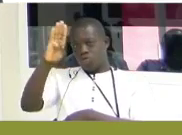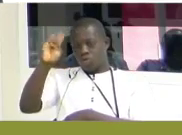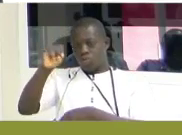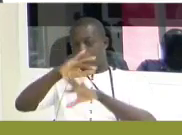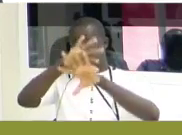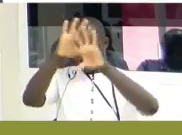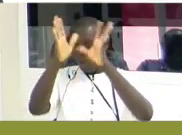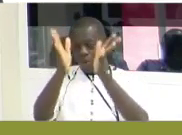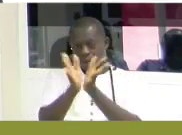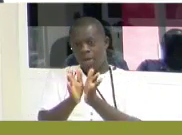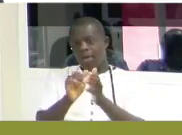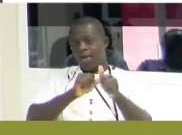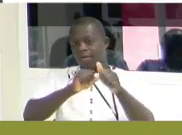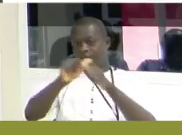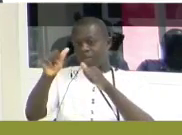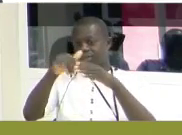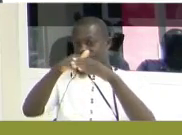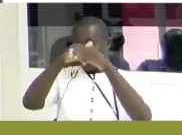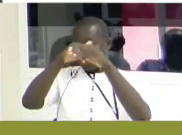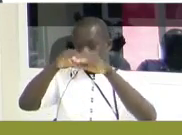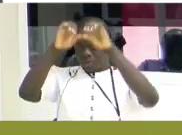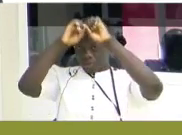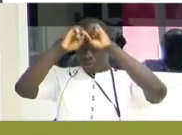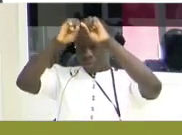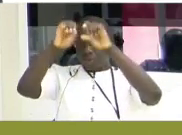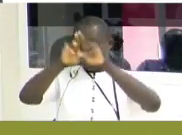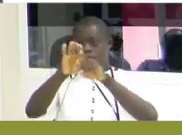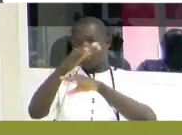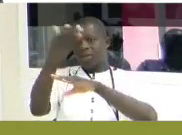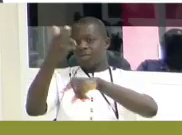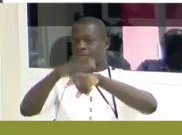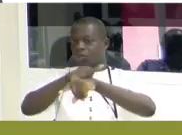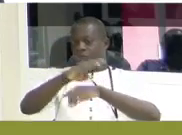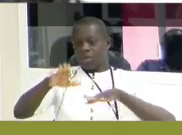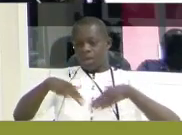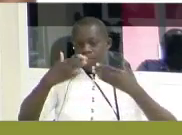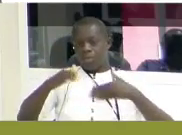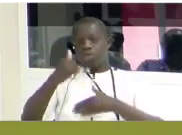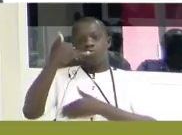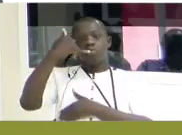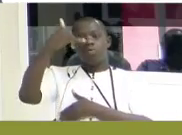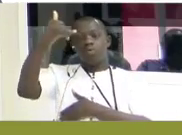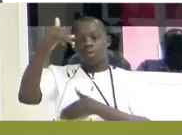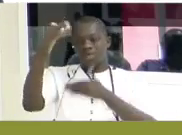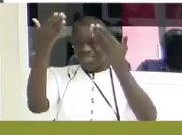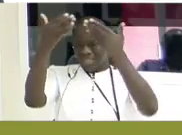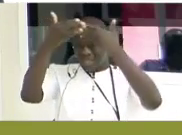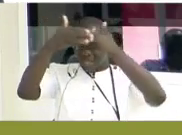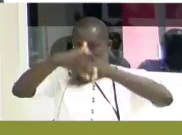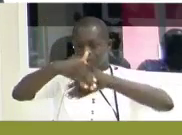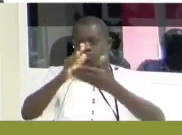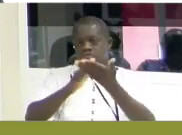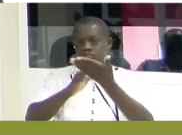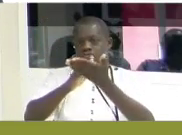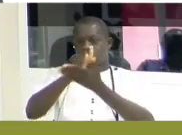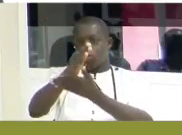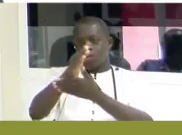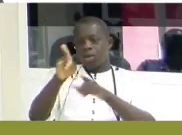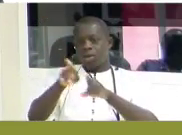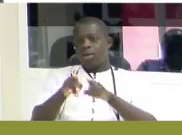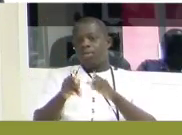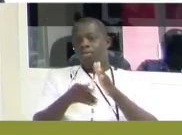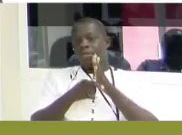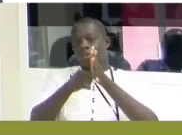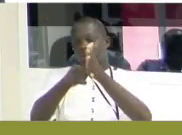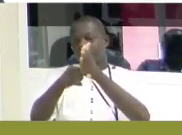Because as I said earlier on, sometimes they are not even happy. They will call us at night through the managing director to say we don't want opposition